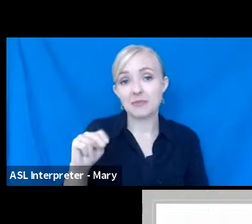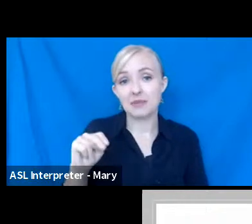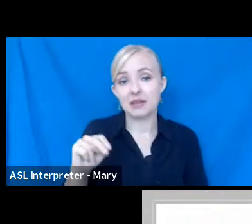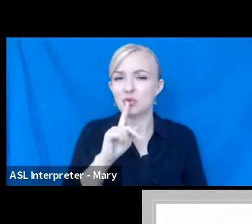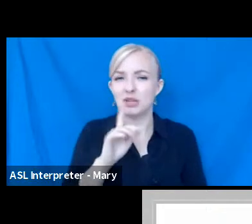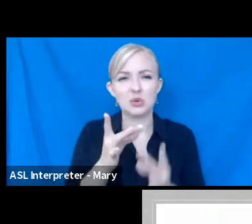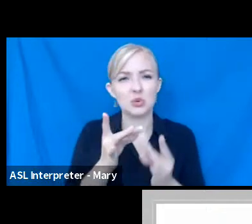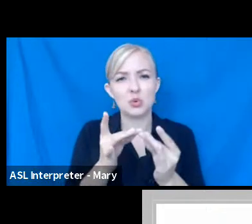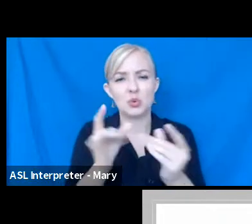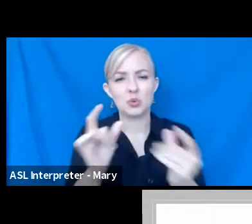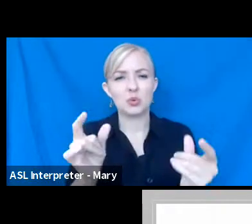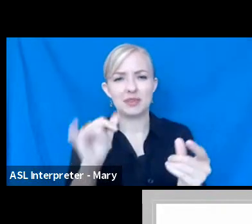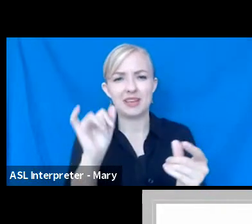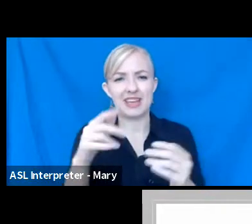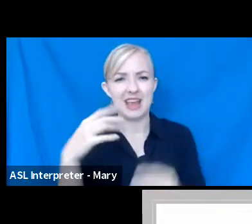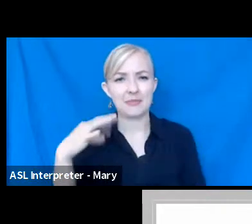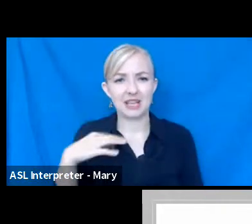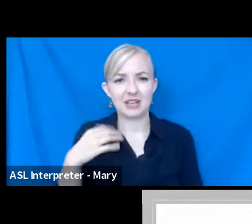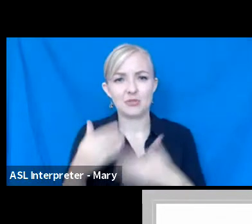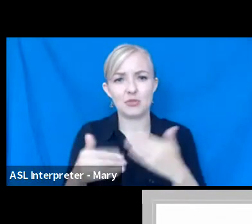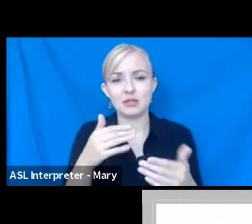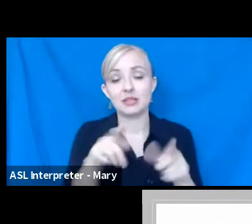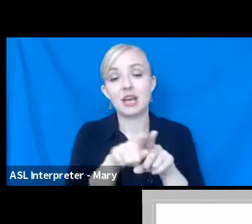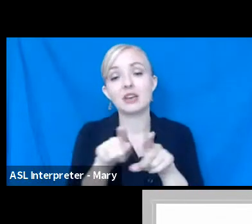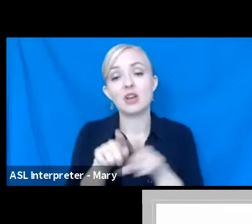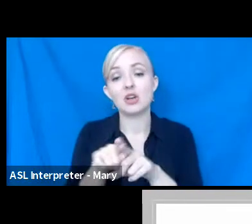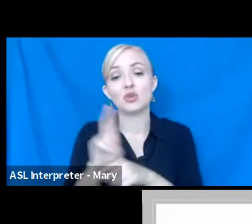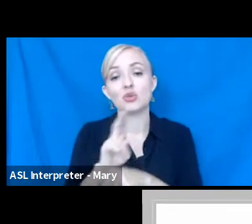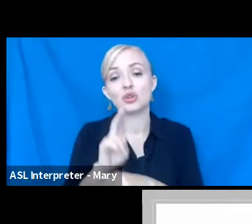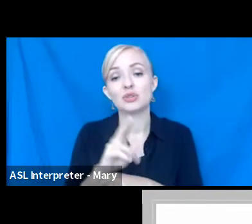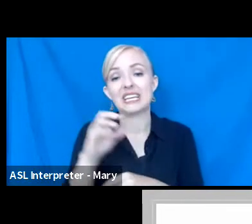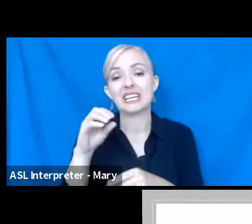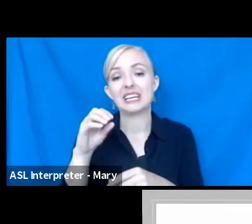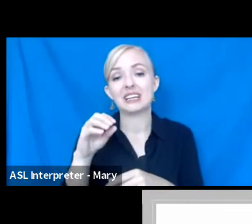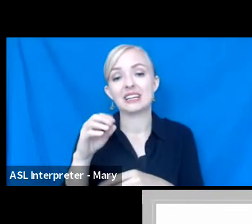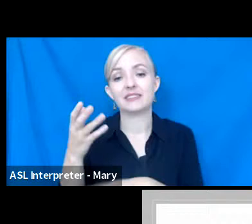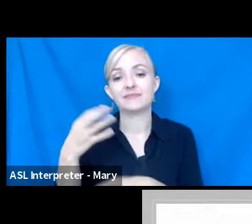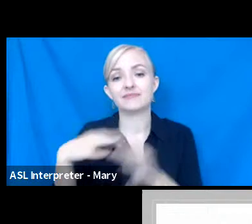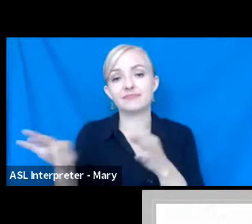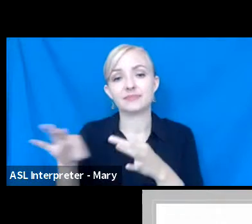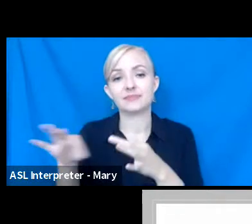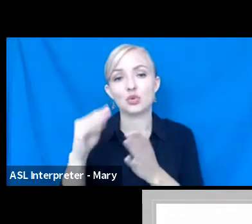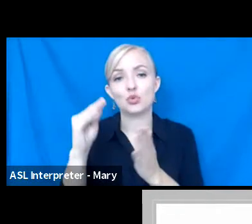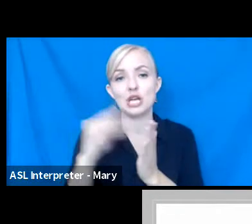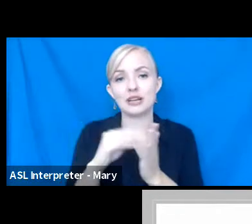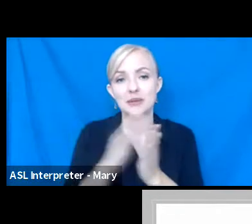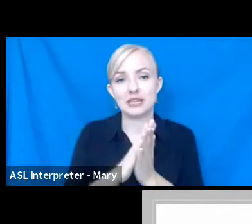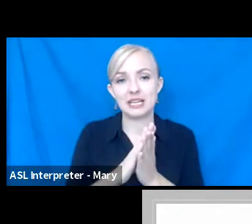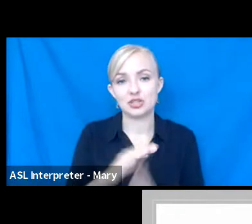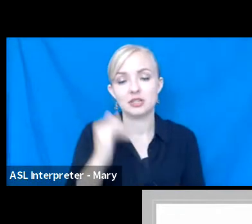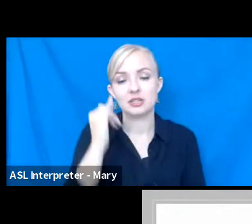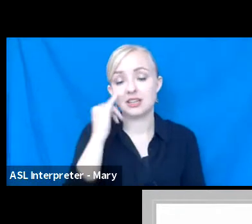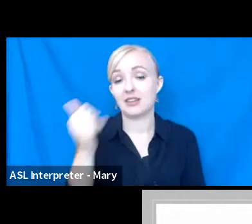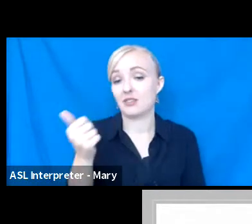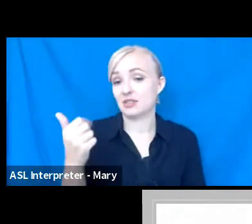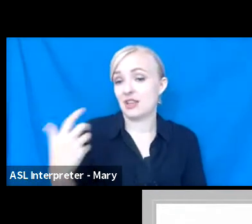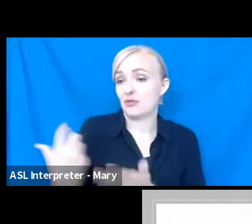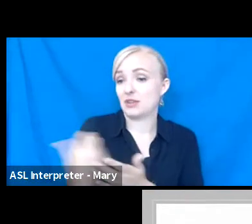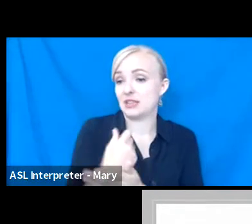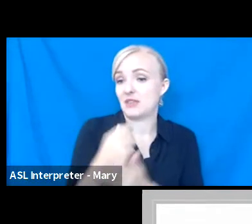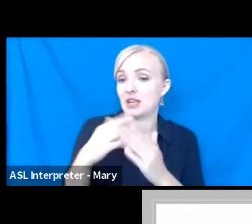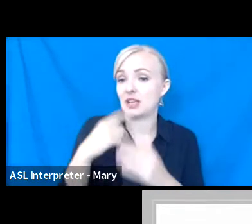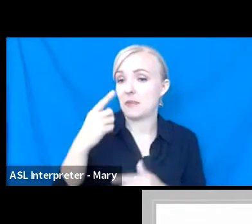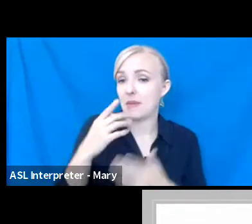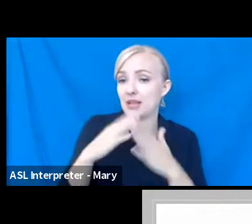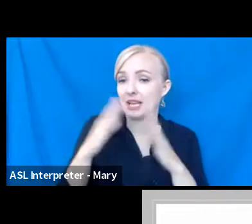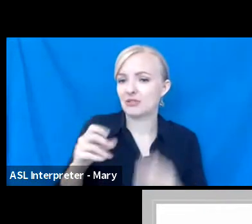the application and also using in lieu documentation. If you are receiving public housing or Section